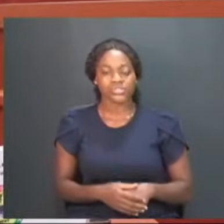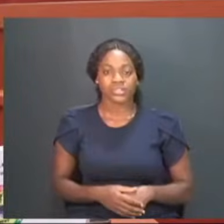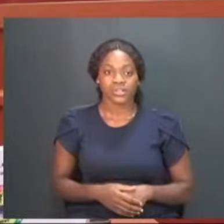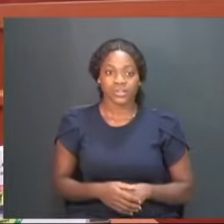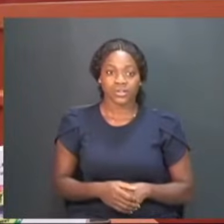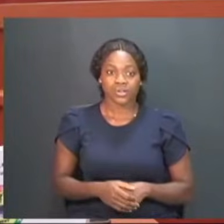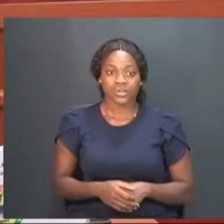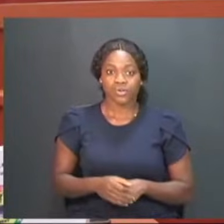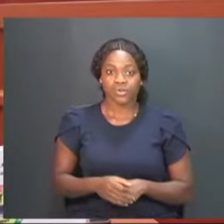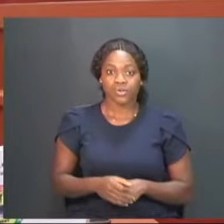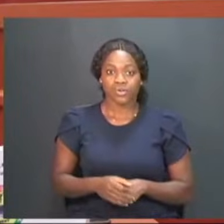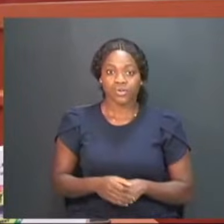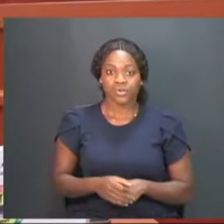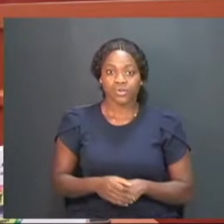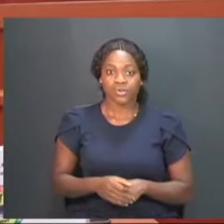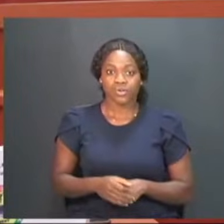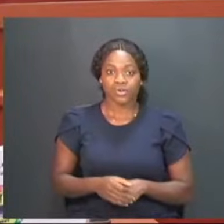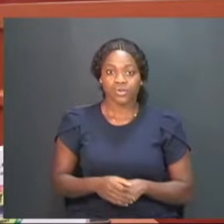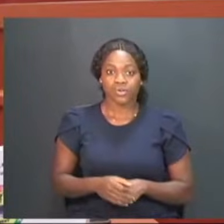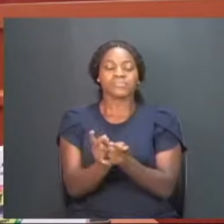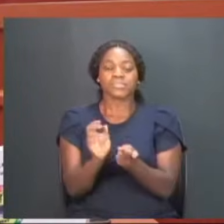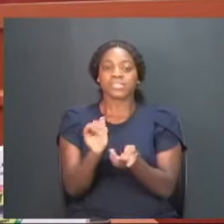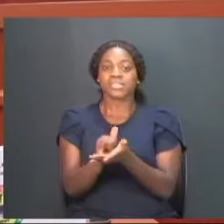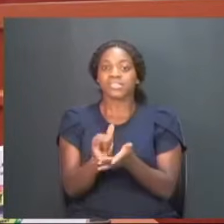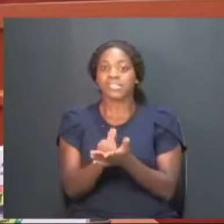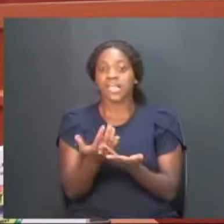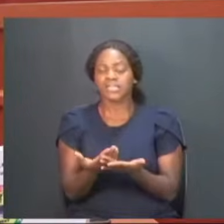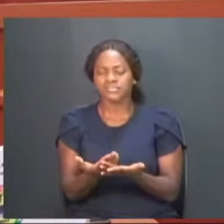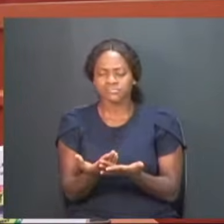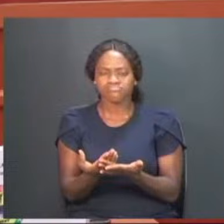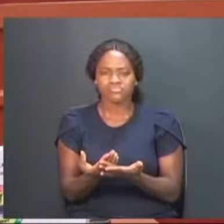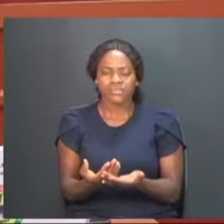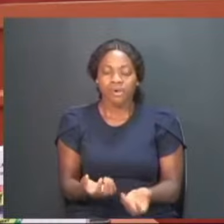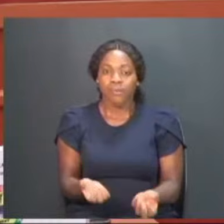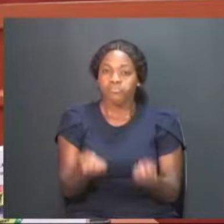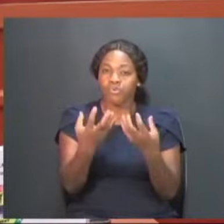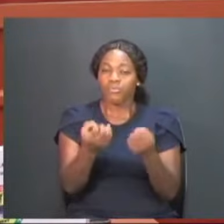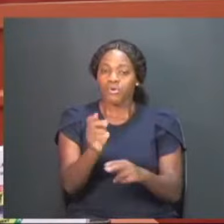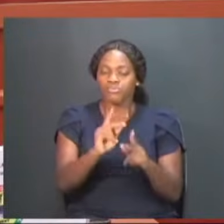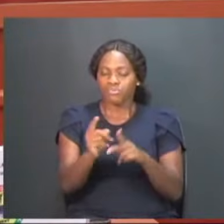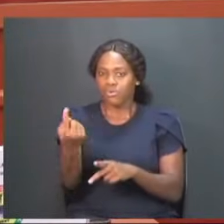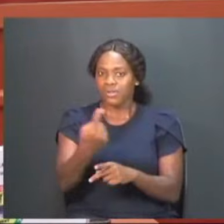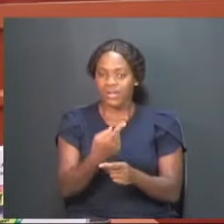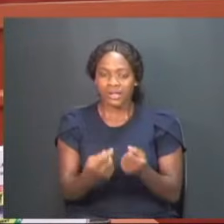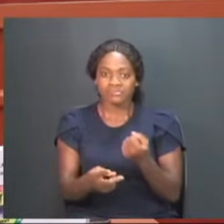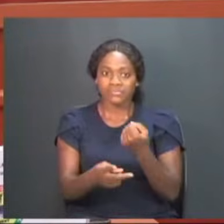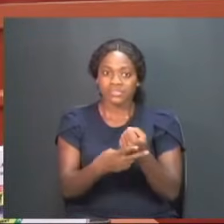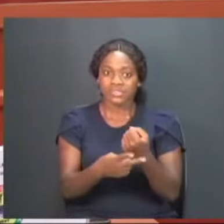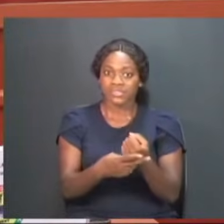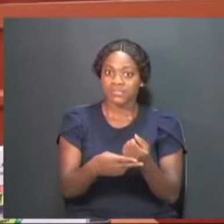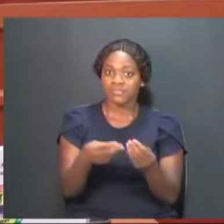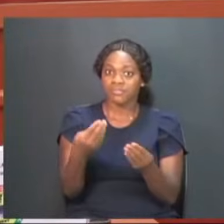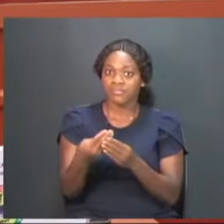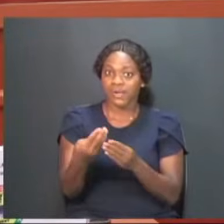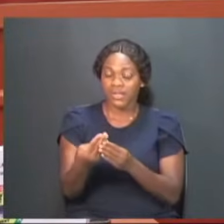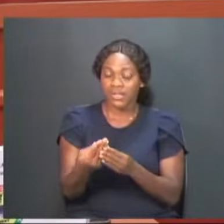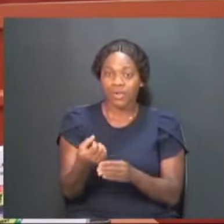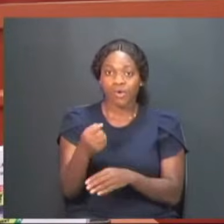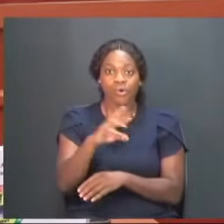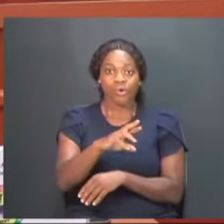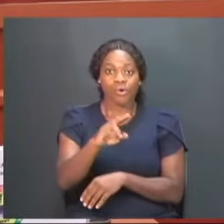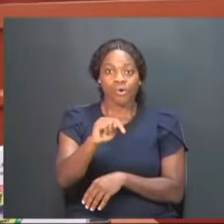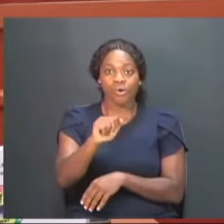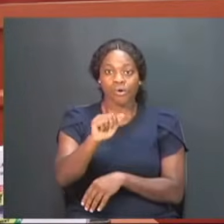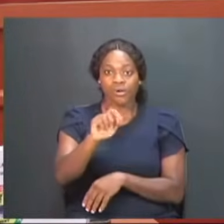for terrorist financing, and also the possibility of another NAM1 emerging in our